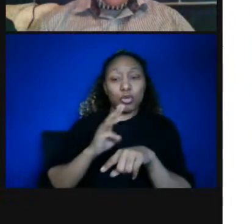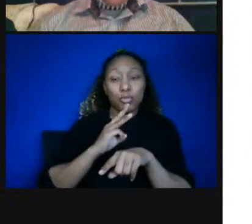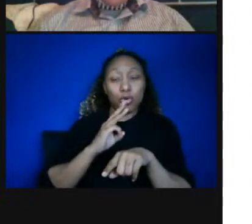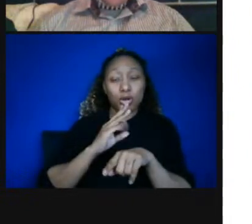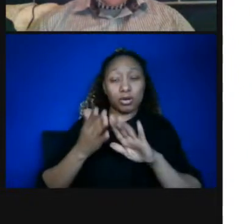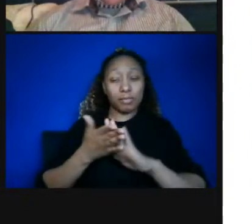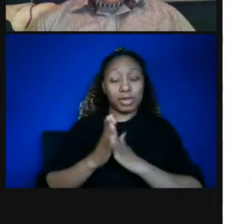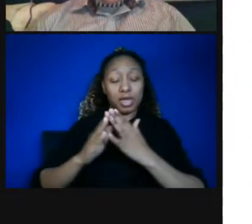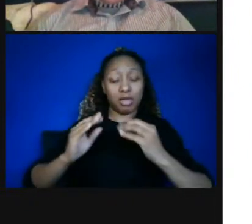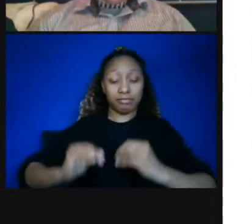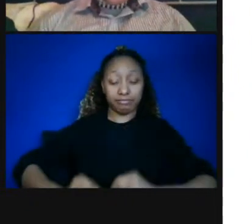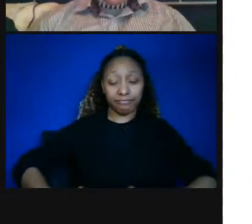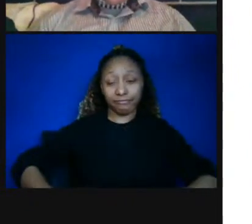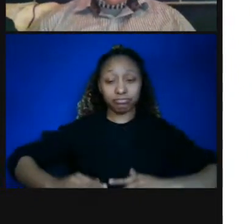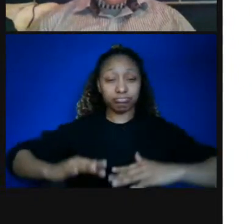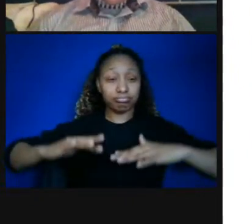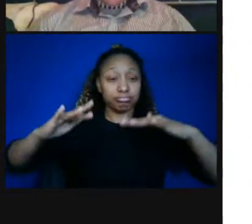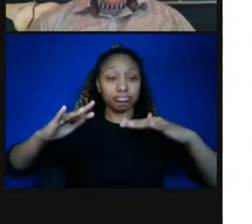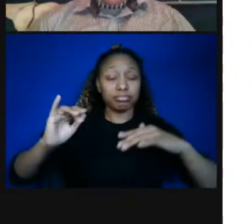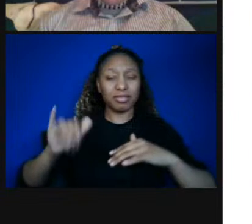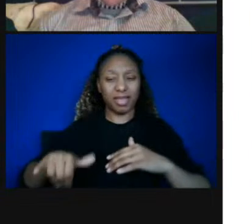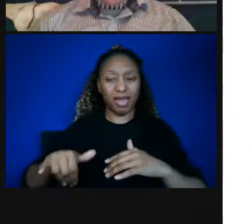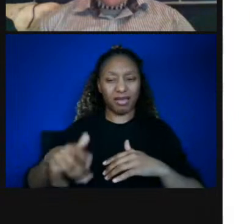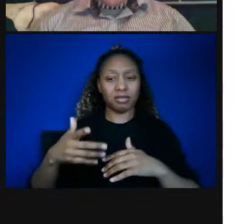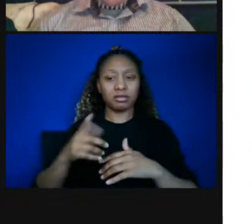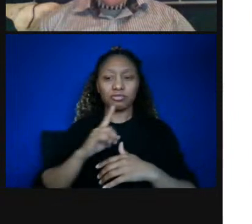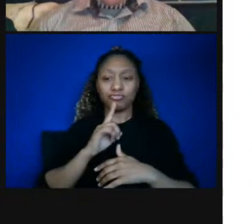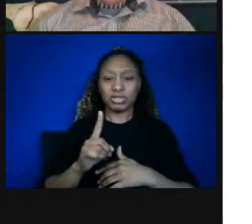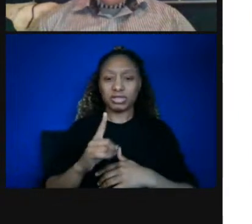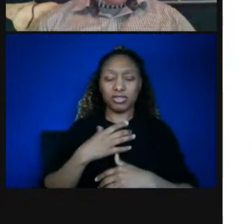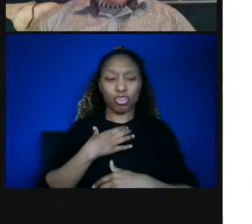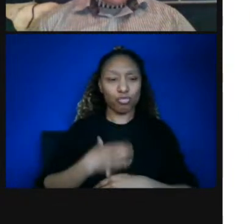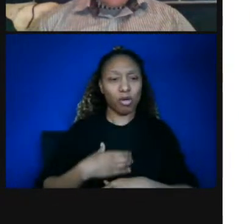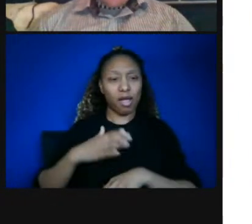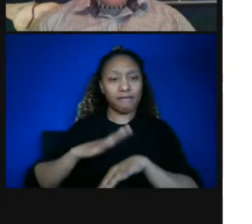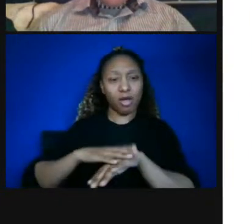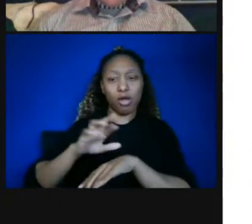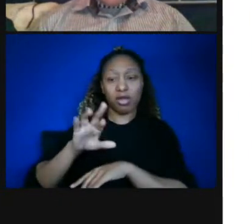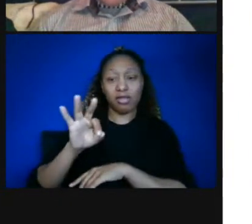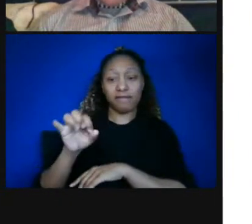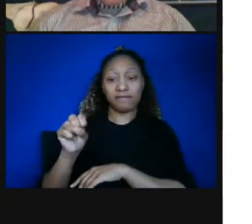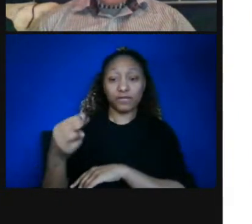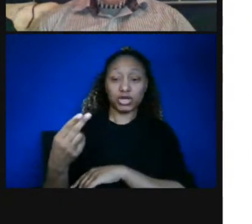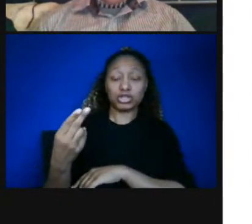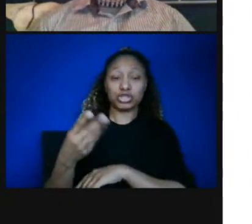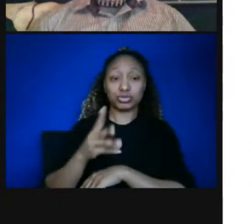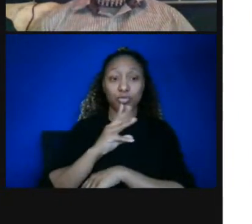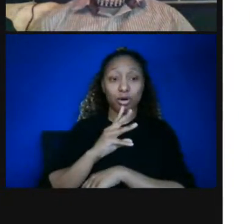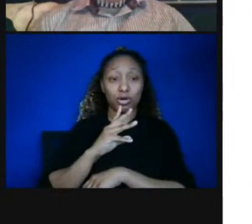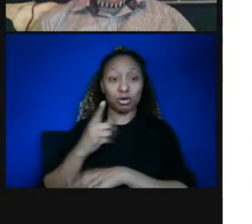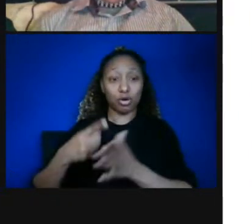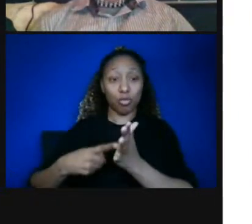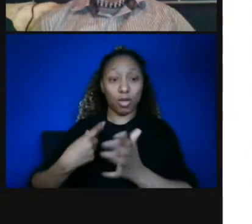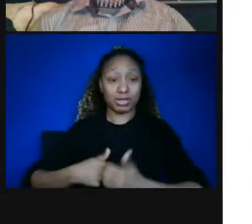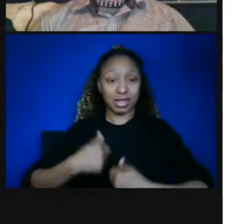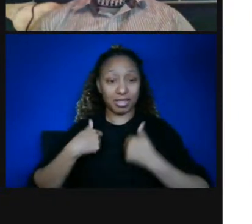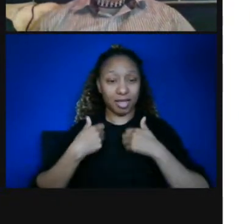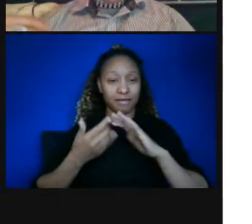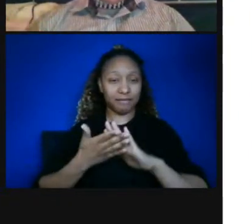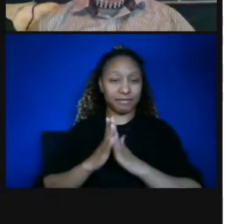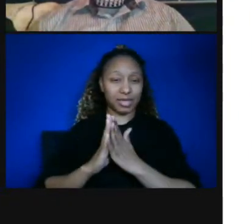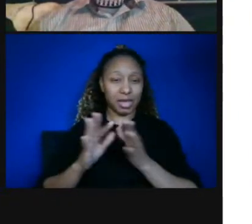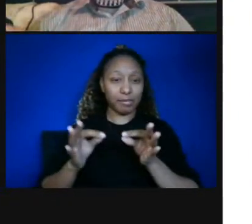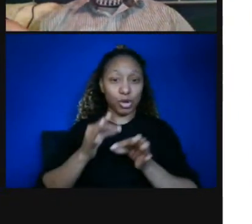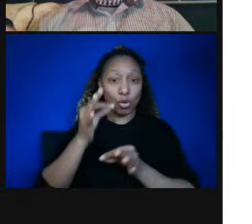brackish water. These forests, who thrive on fresh water when they're alive, become known as ghost forests. So this was